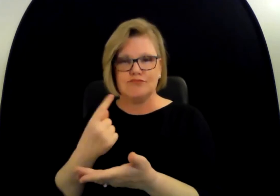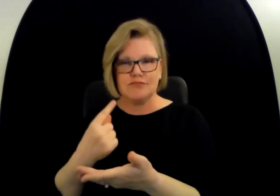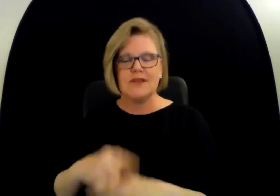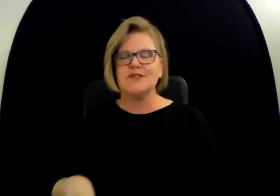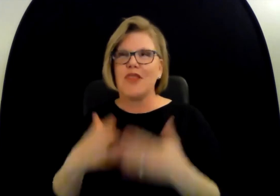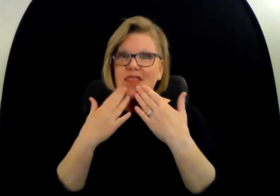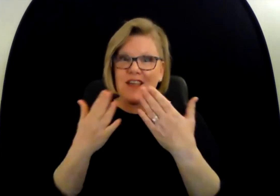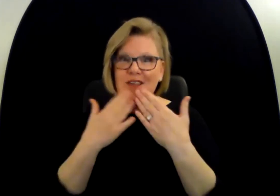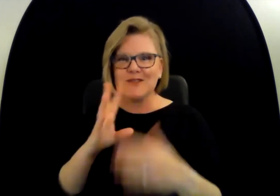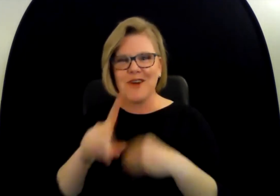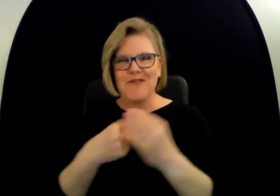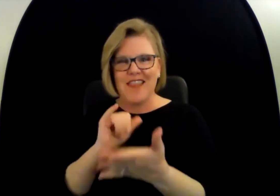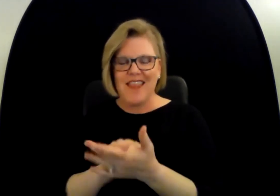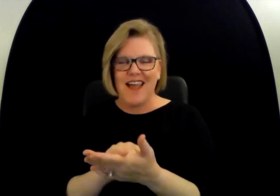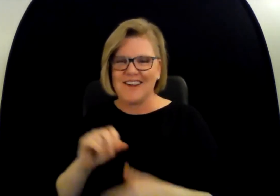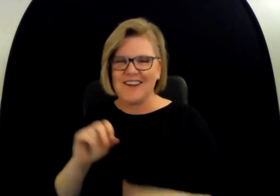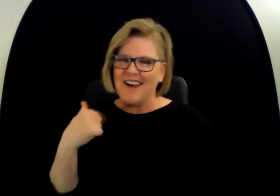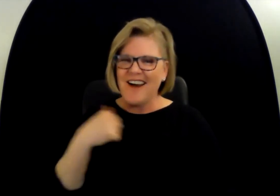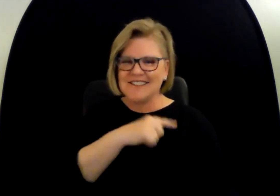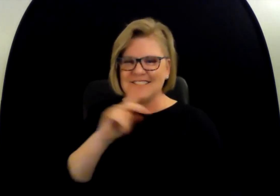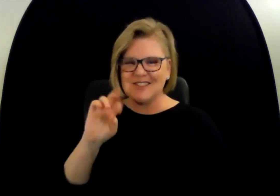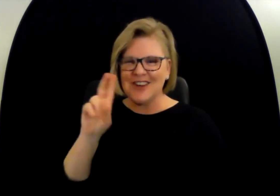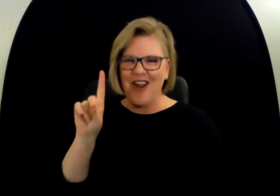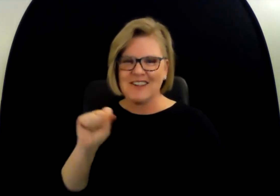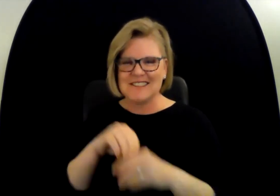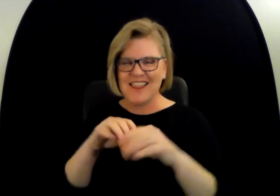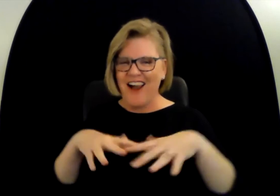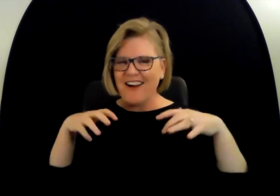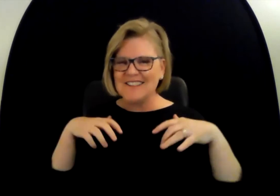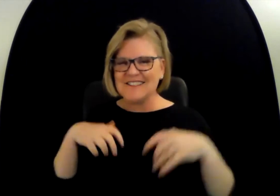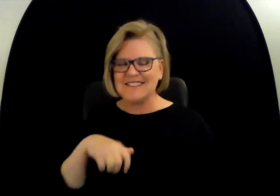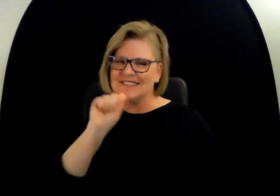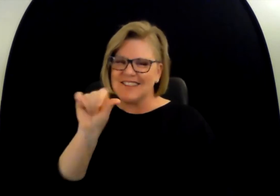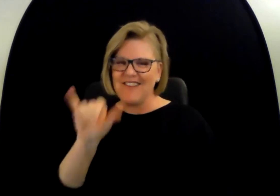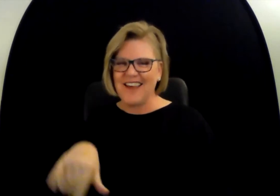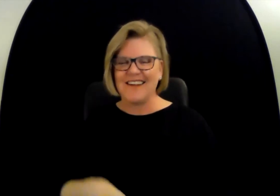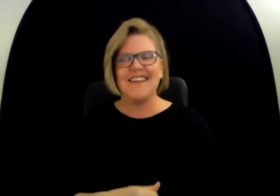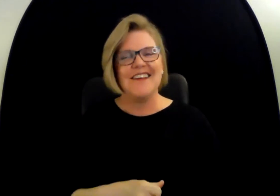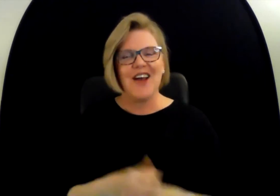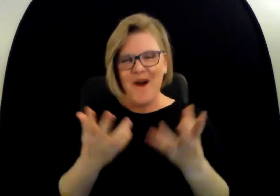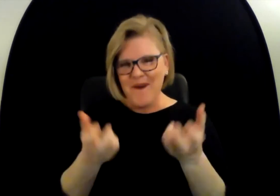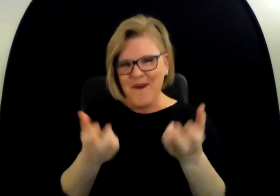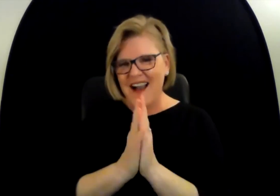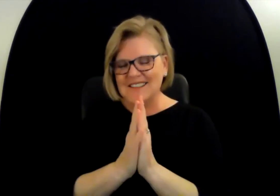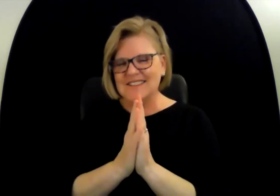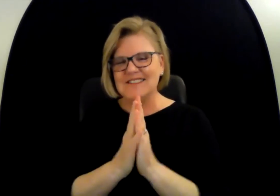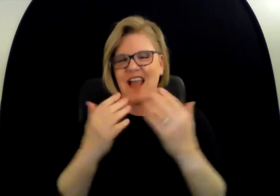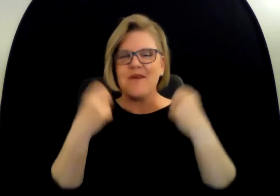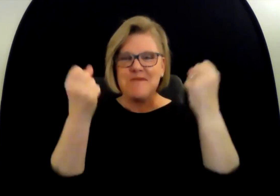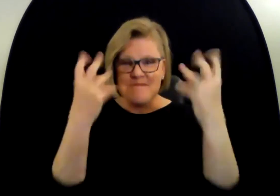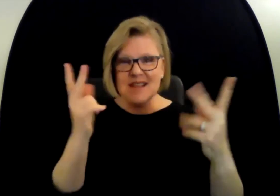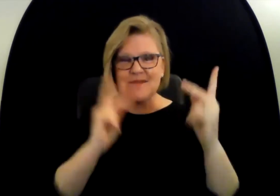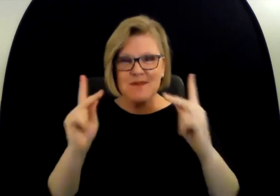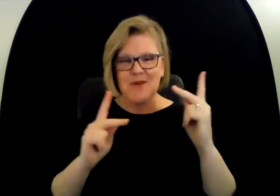in the audience. I love that answer. Director Walden, let me ask you, so we have a lot of people on the call